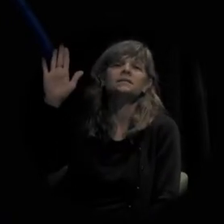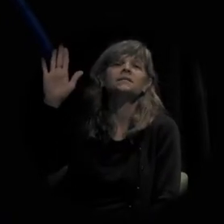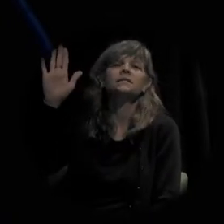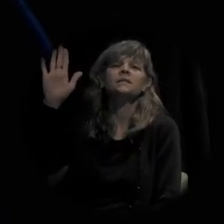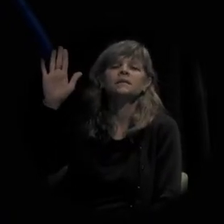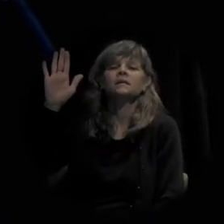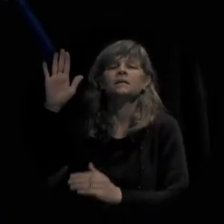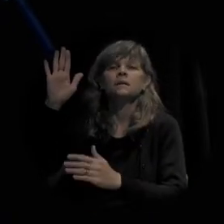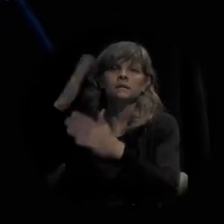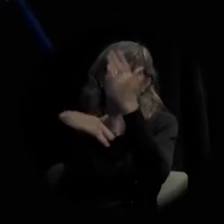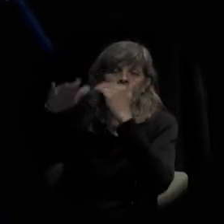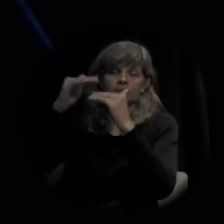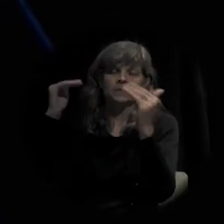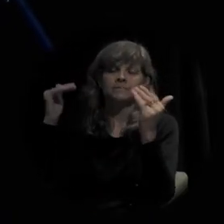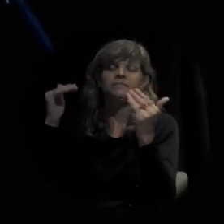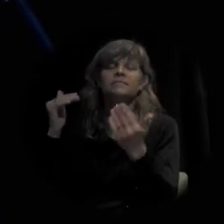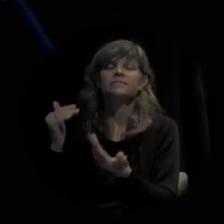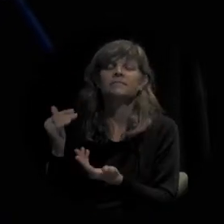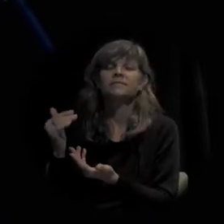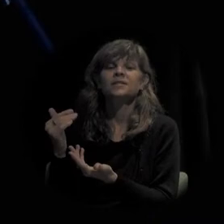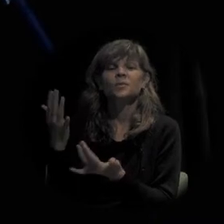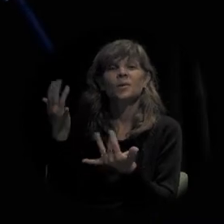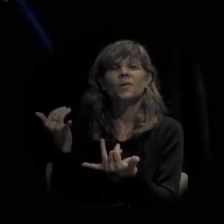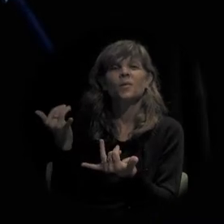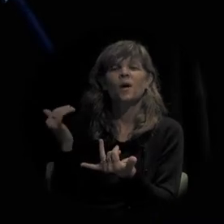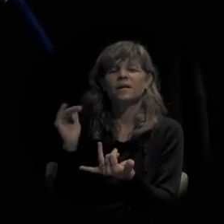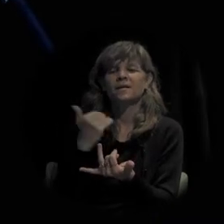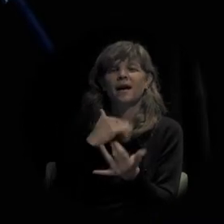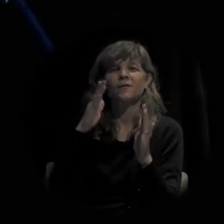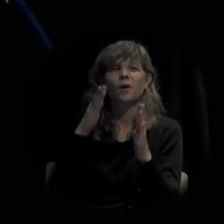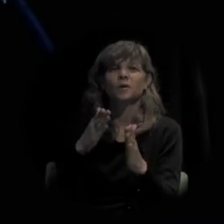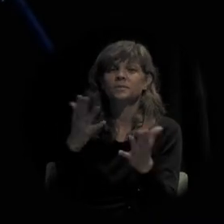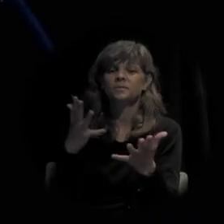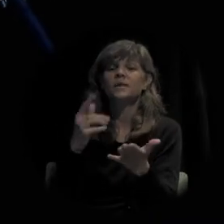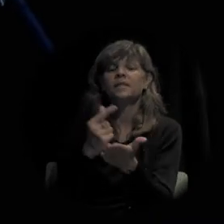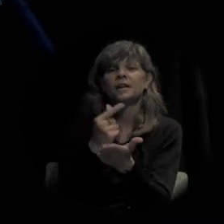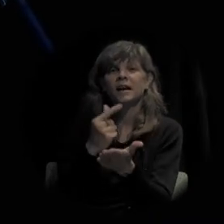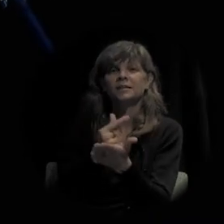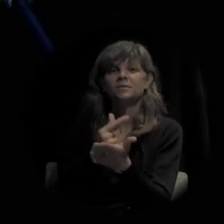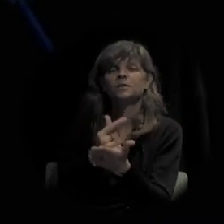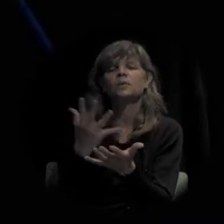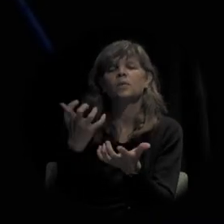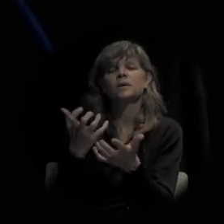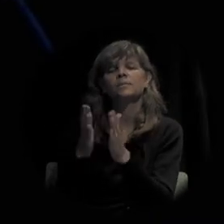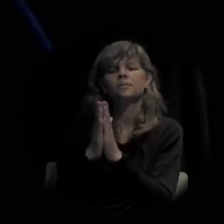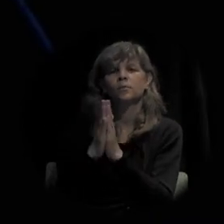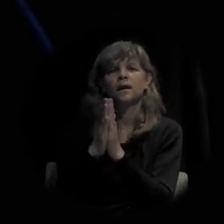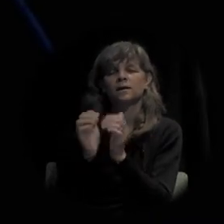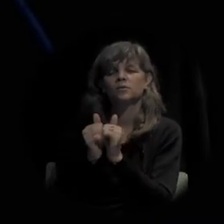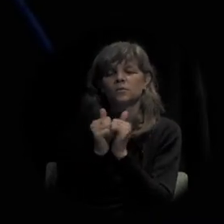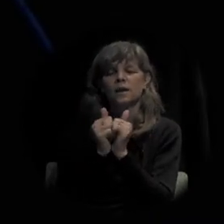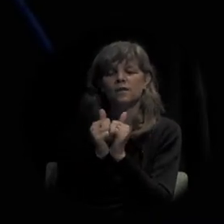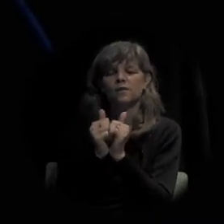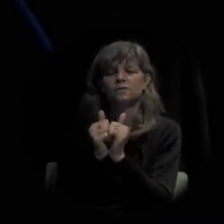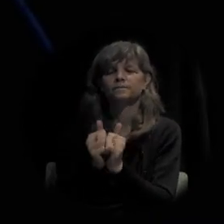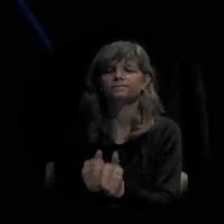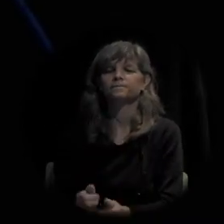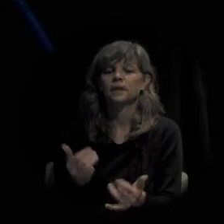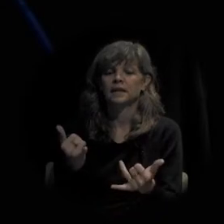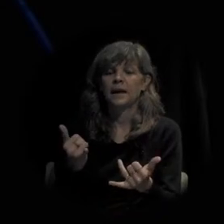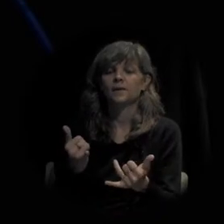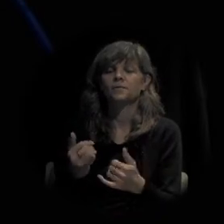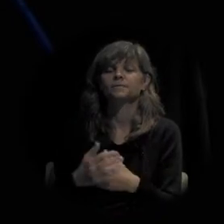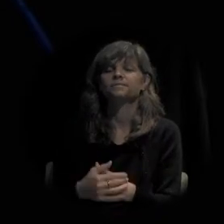pursuit of that, keeping the gospel as our focus. And so with that in mind, I want to pray for us now as we continue on.